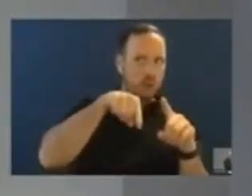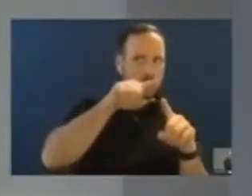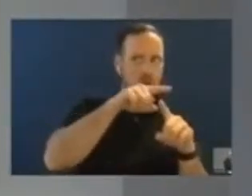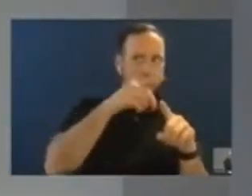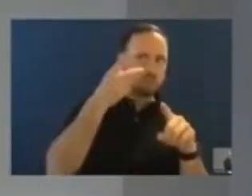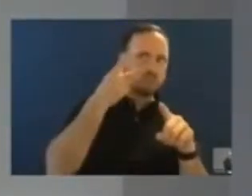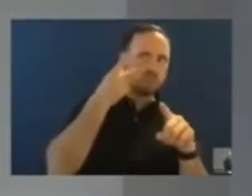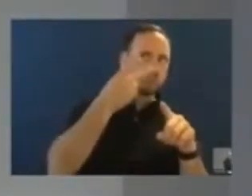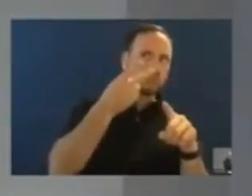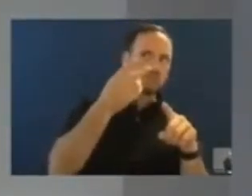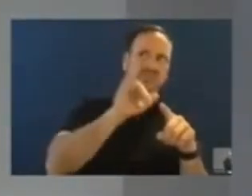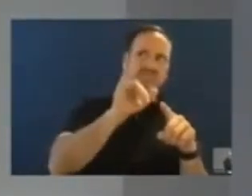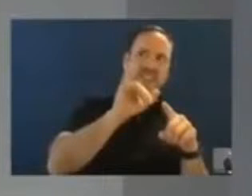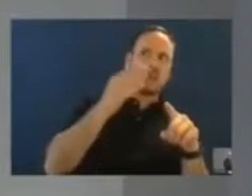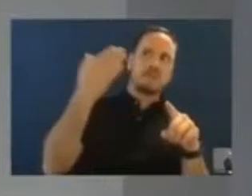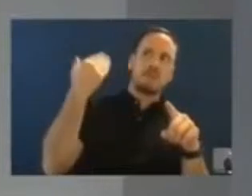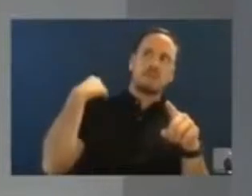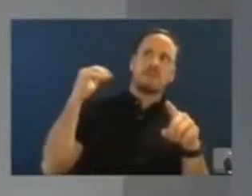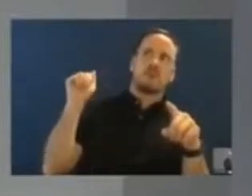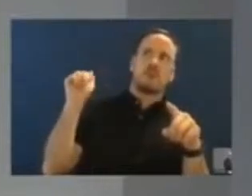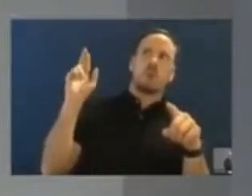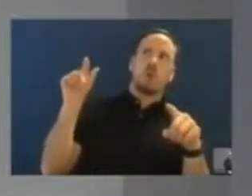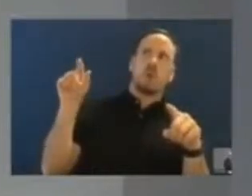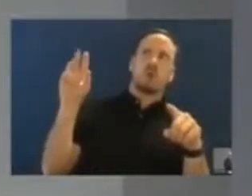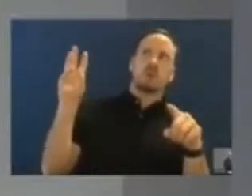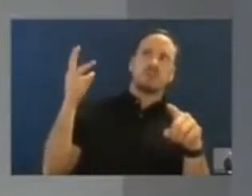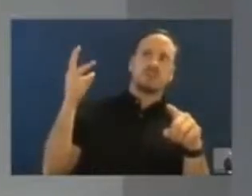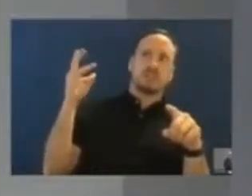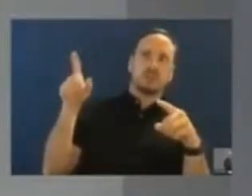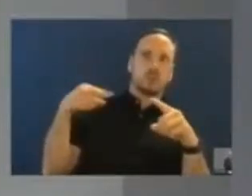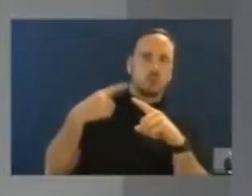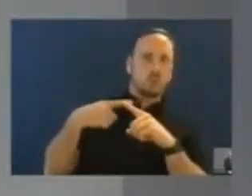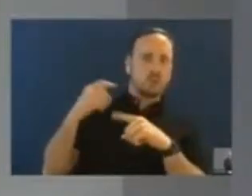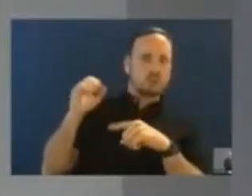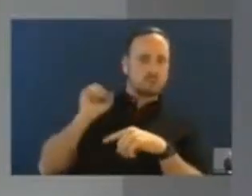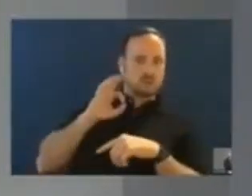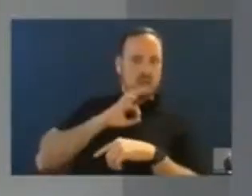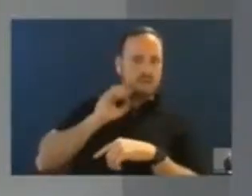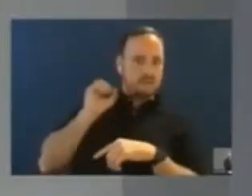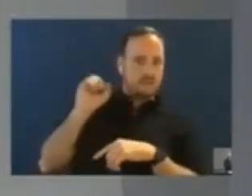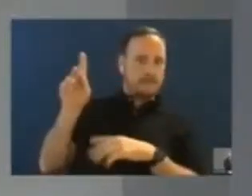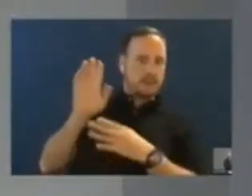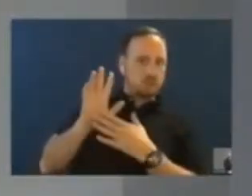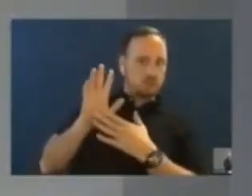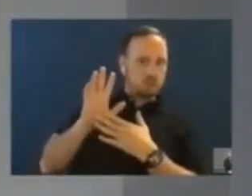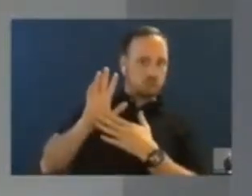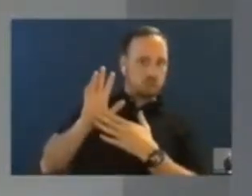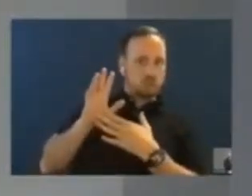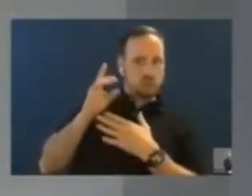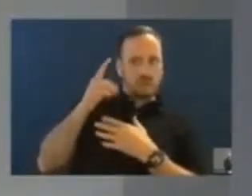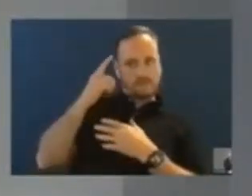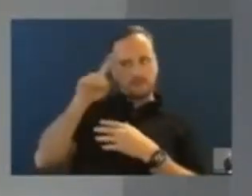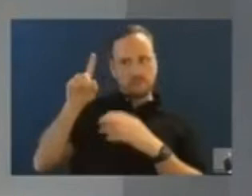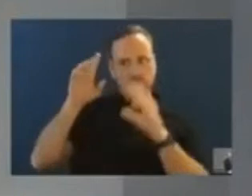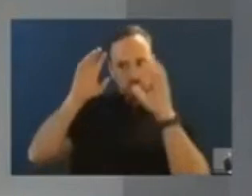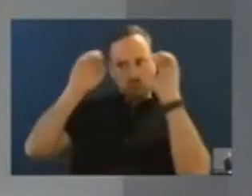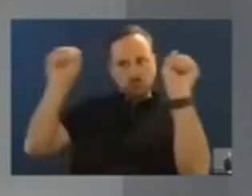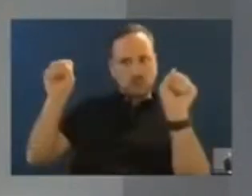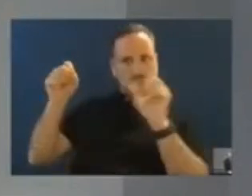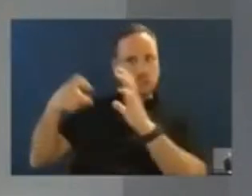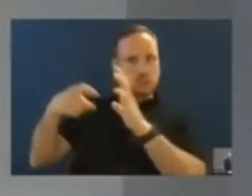if not before then, when staff returned to schools per the superintendent's direction,